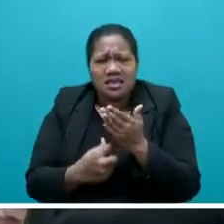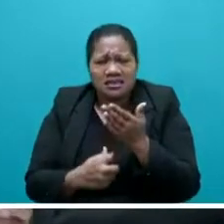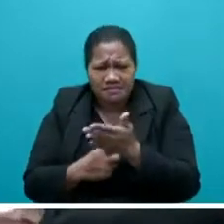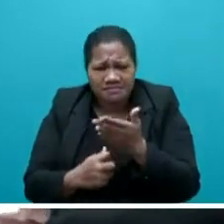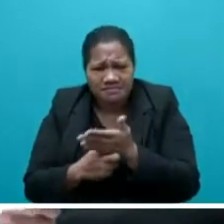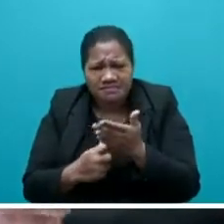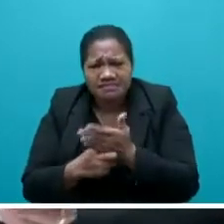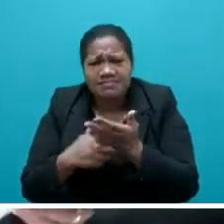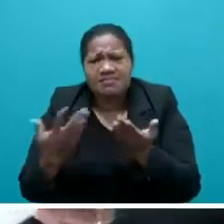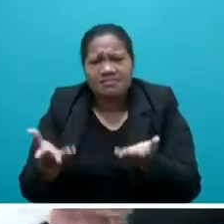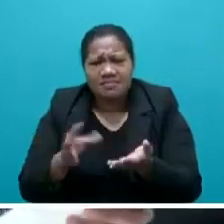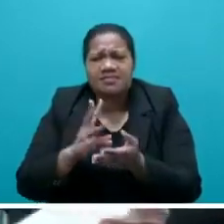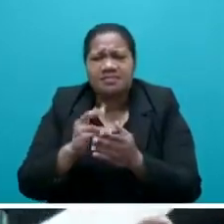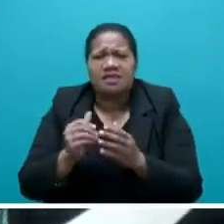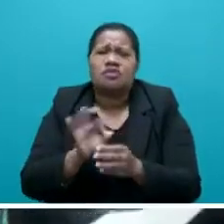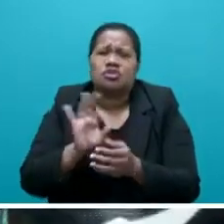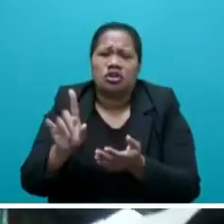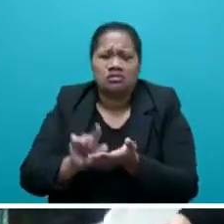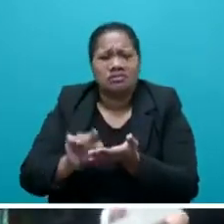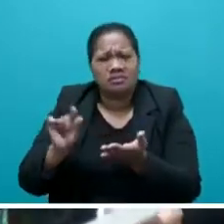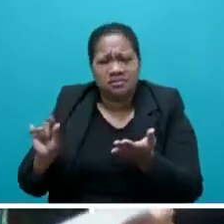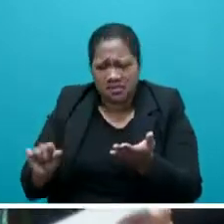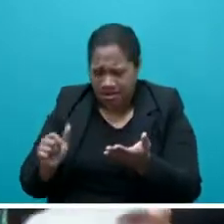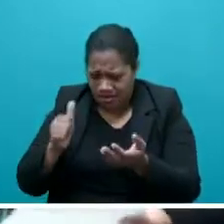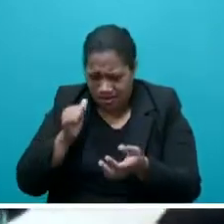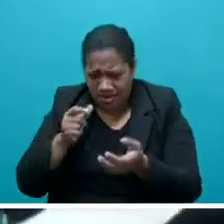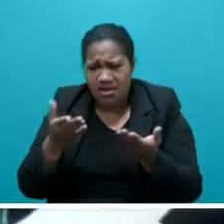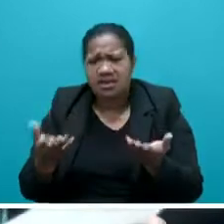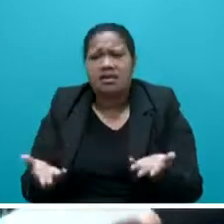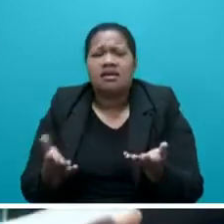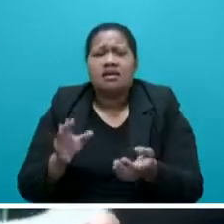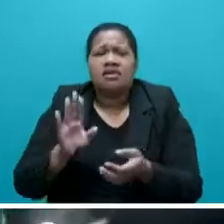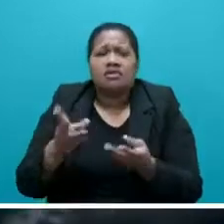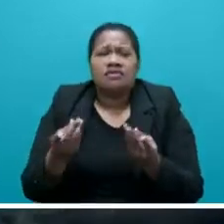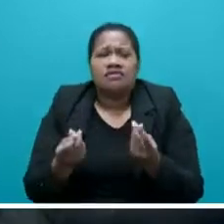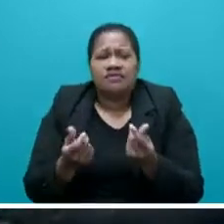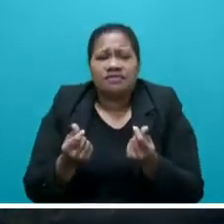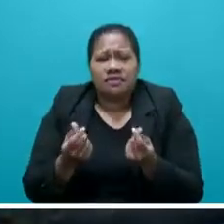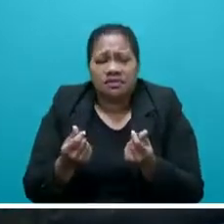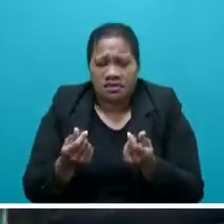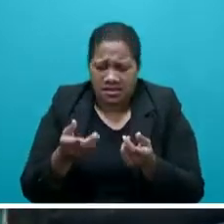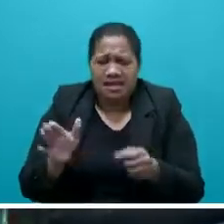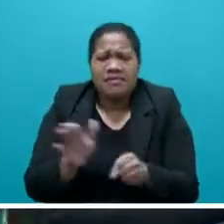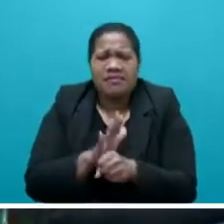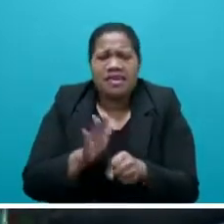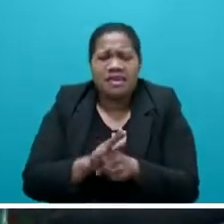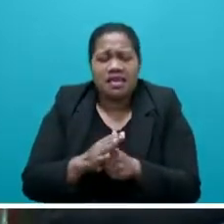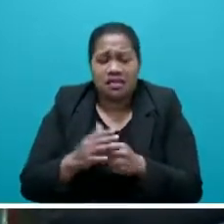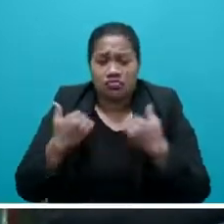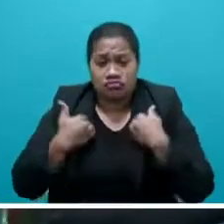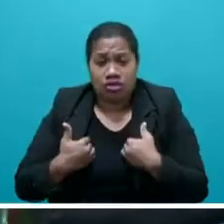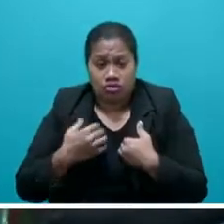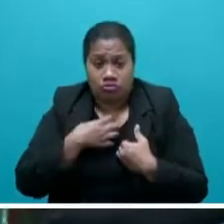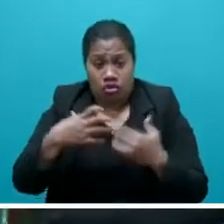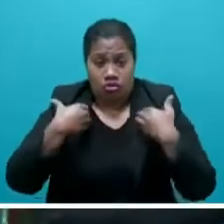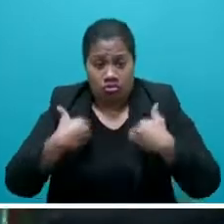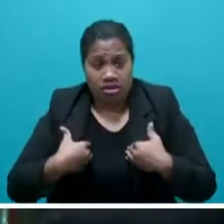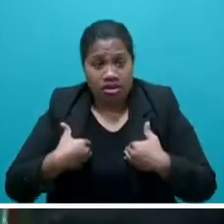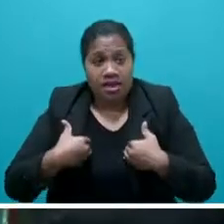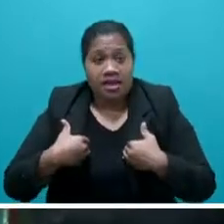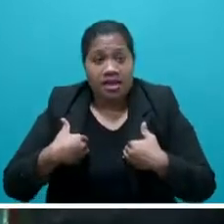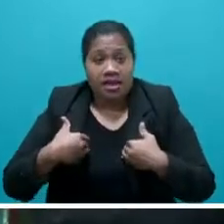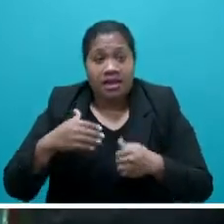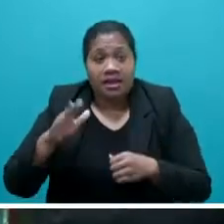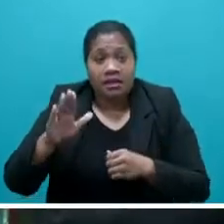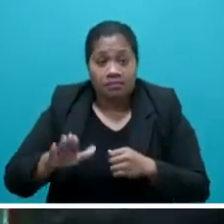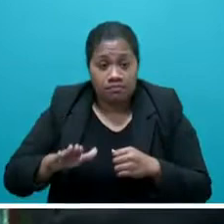your company over the years, making you filthy cash rich and poor poorer. And he does an emoticon like this. He does